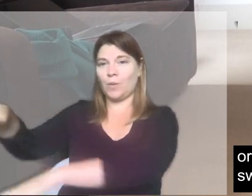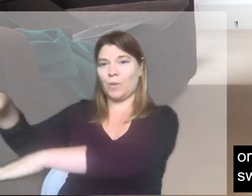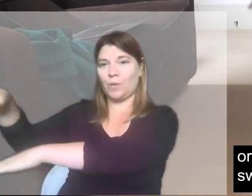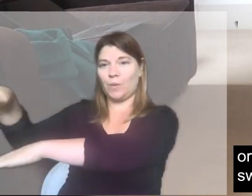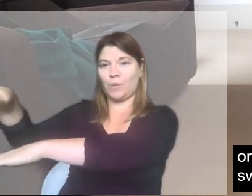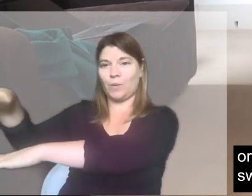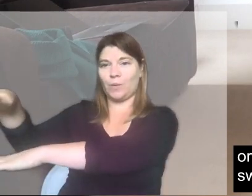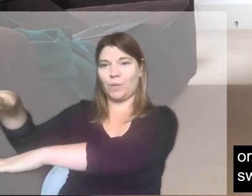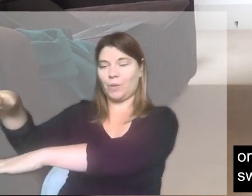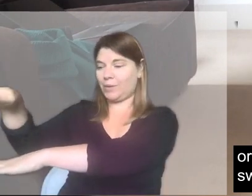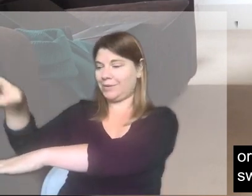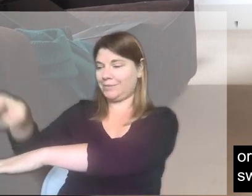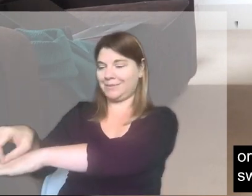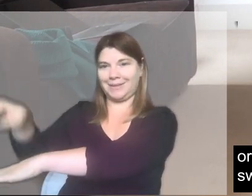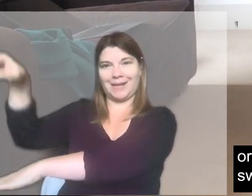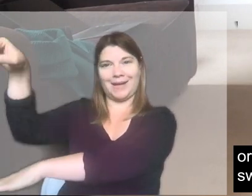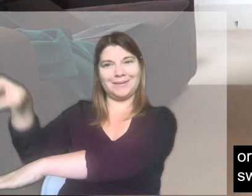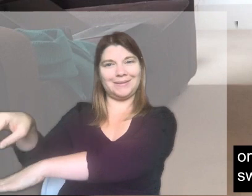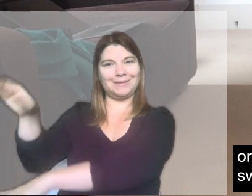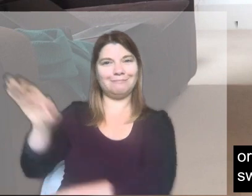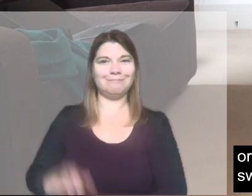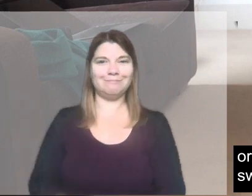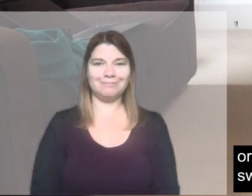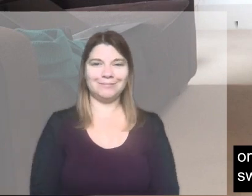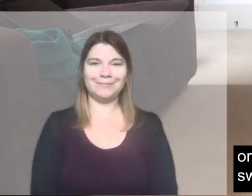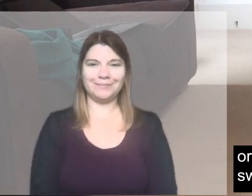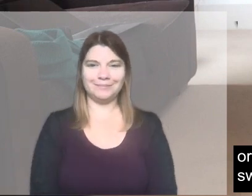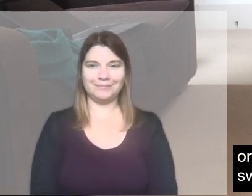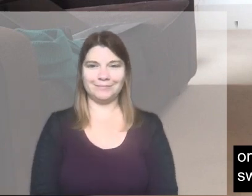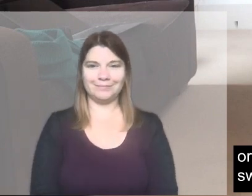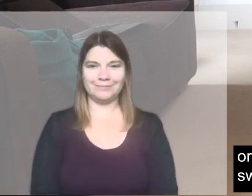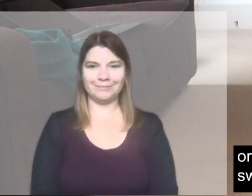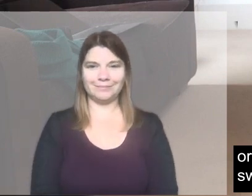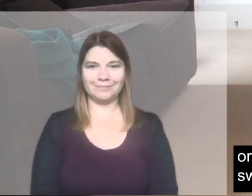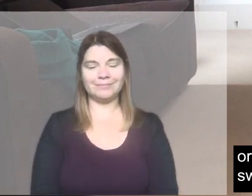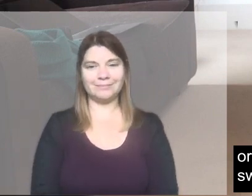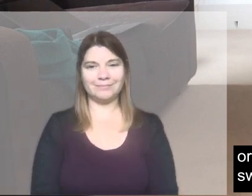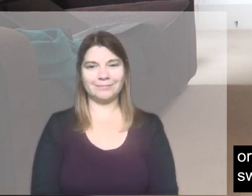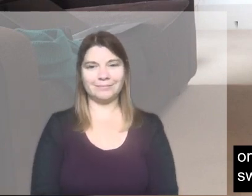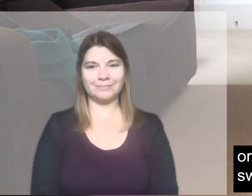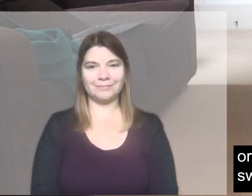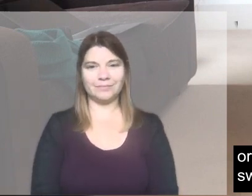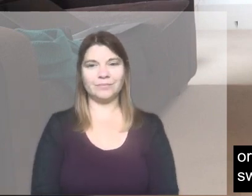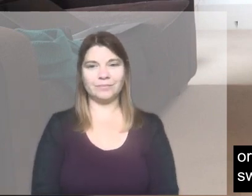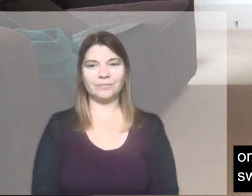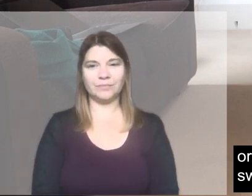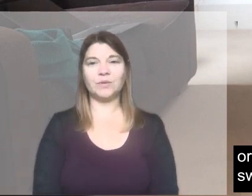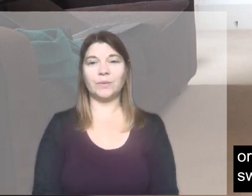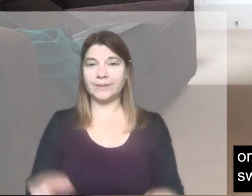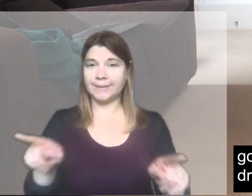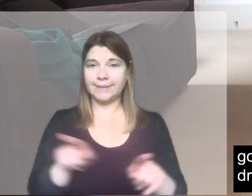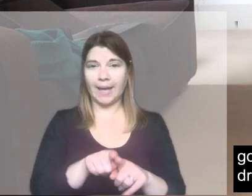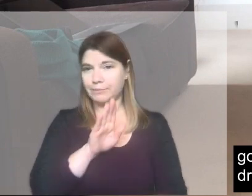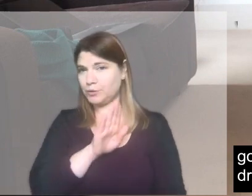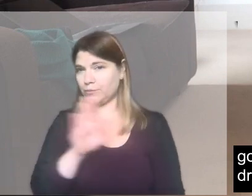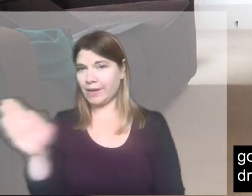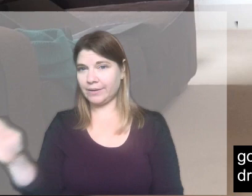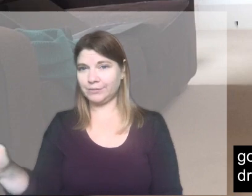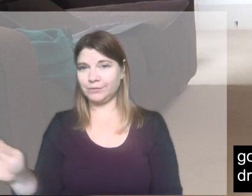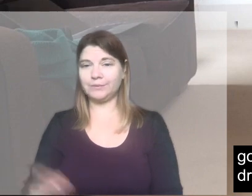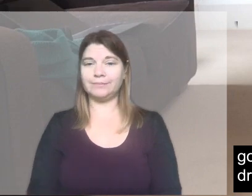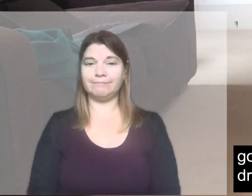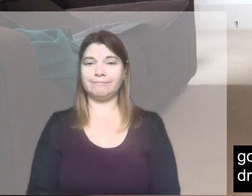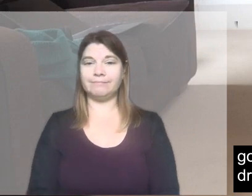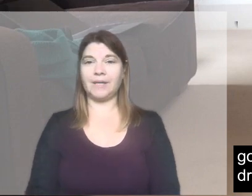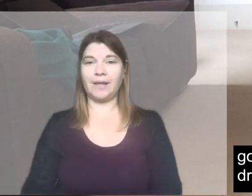like that. So as I swing my arms over to one side, both arms go in that